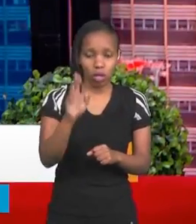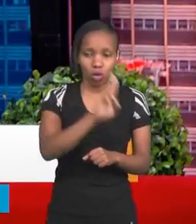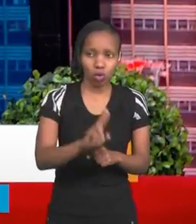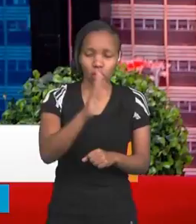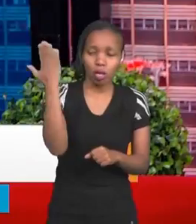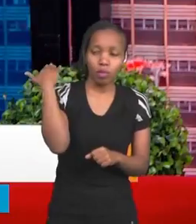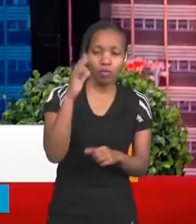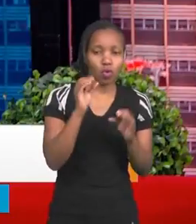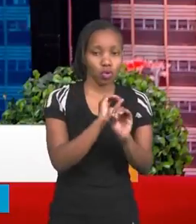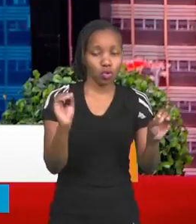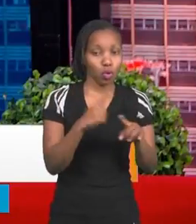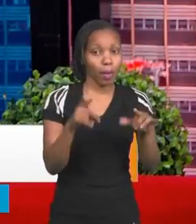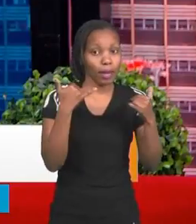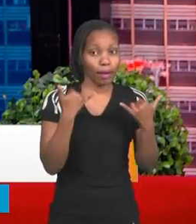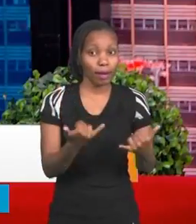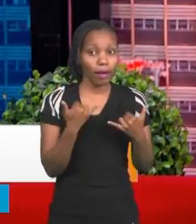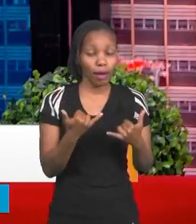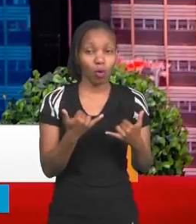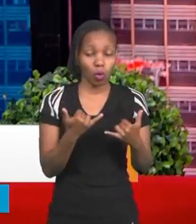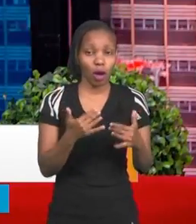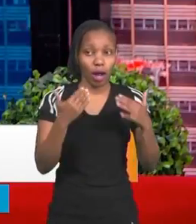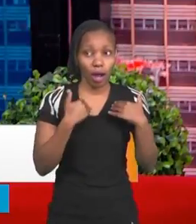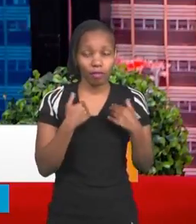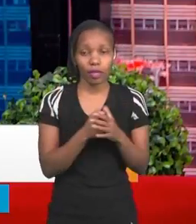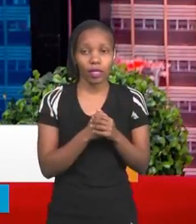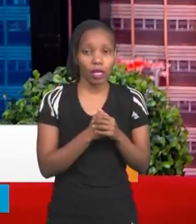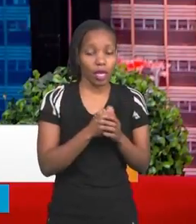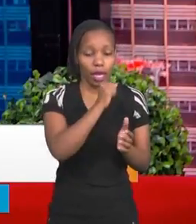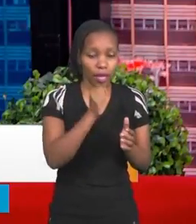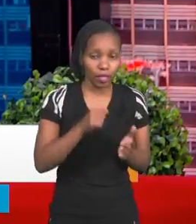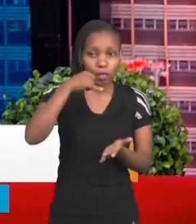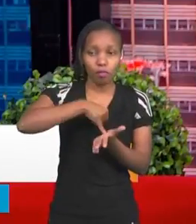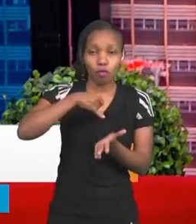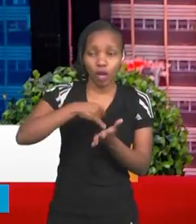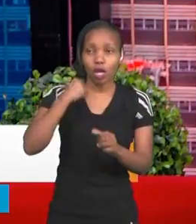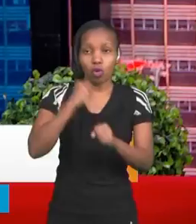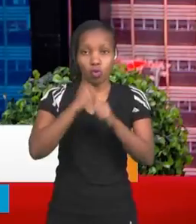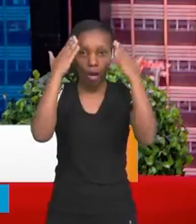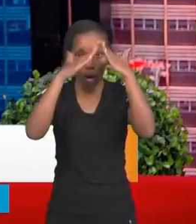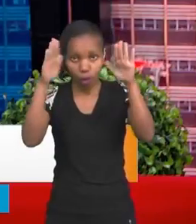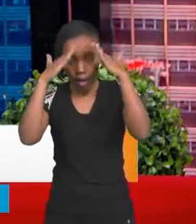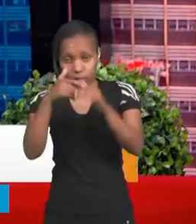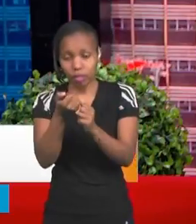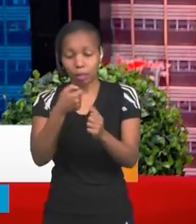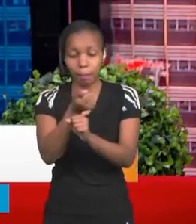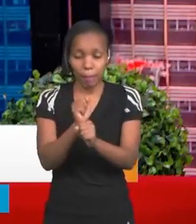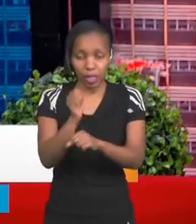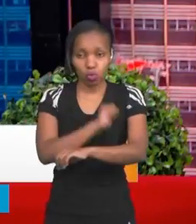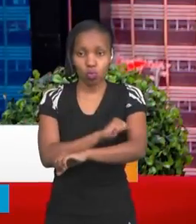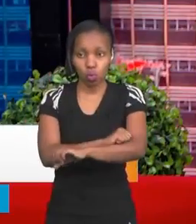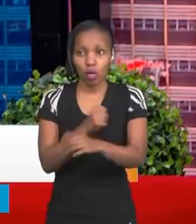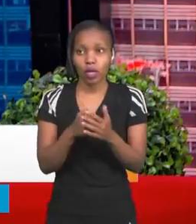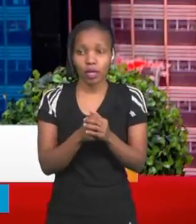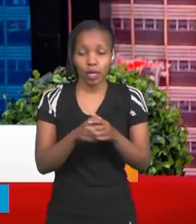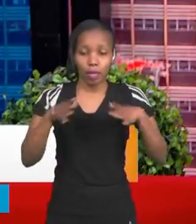more pronounced. Mm-hmm. And as Red Cross, we've been doing, it's been an age-old involvement we've been doing. We've been doing awareness creation in schools in terms of just making the